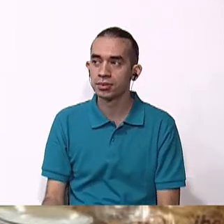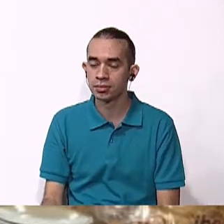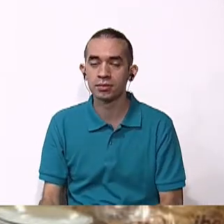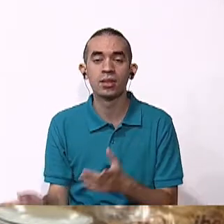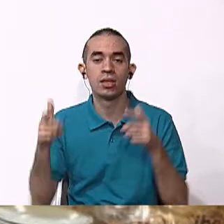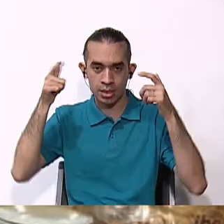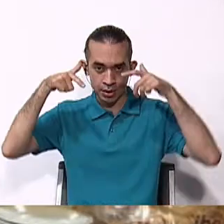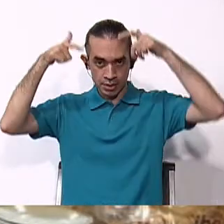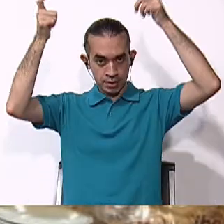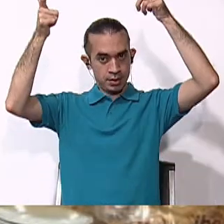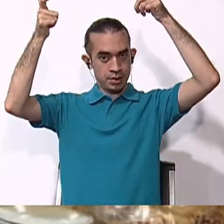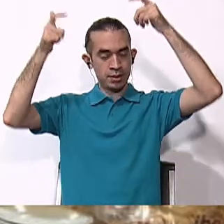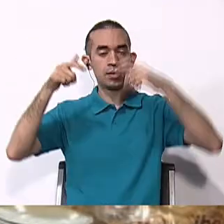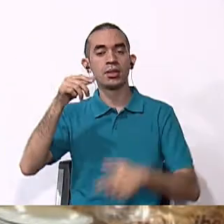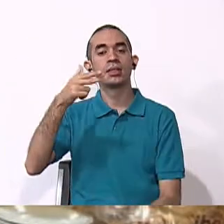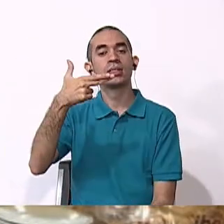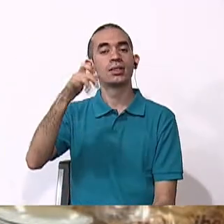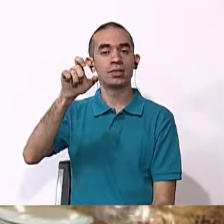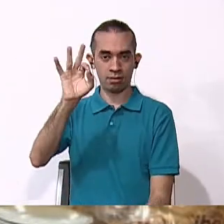And this is the chef.